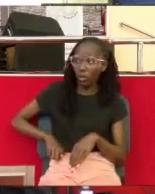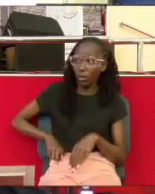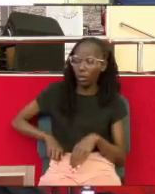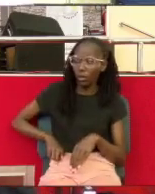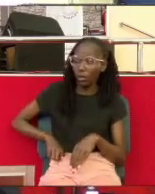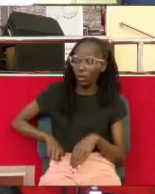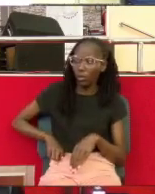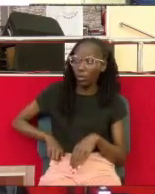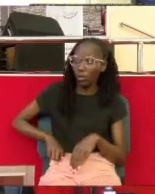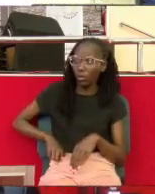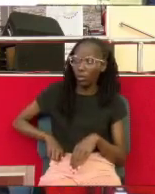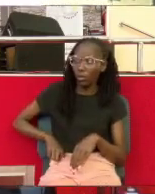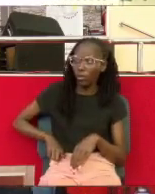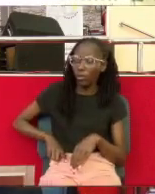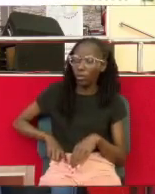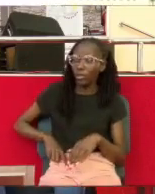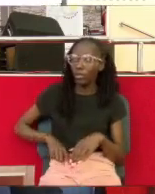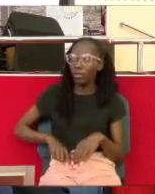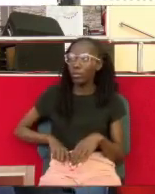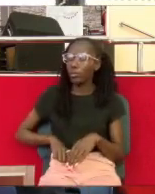David says, I was happy